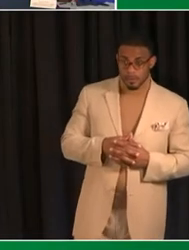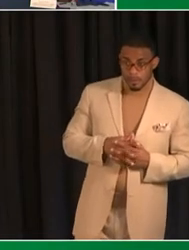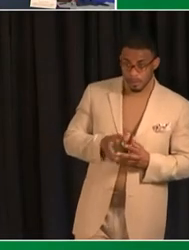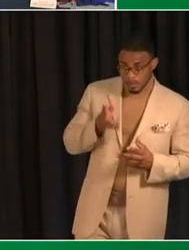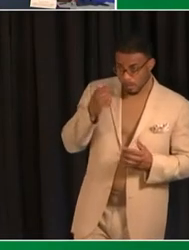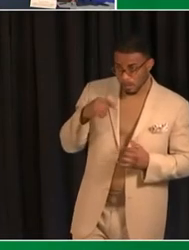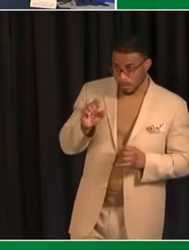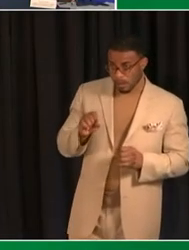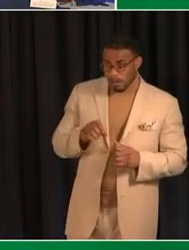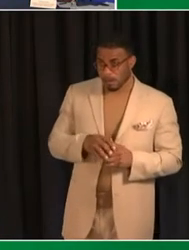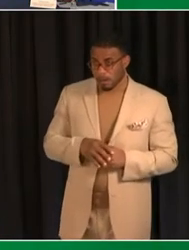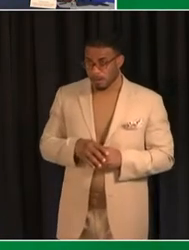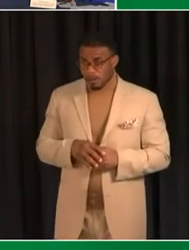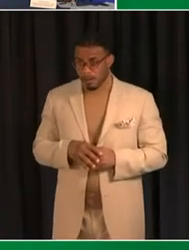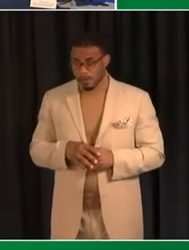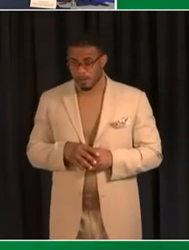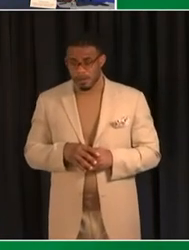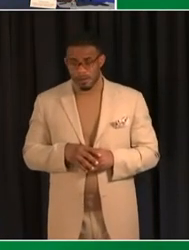Beth, can you hear us?